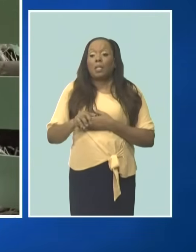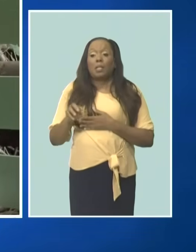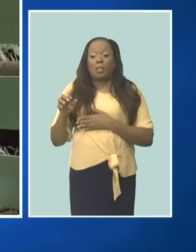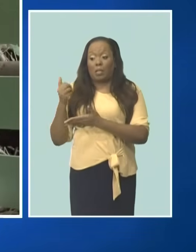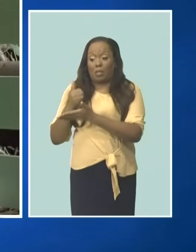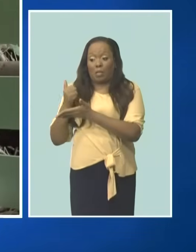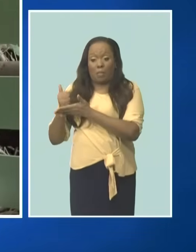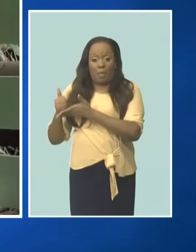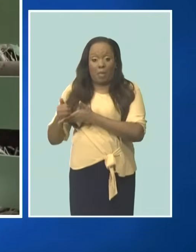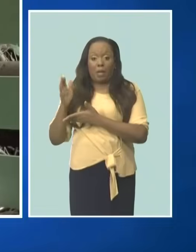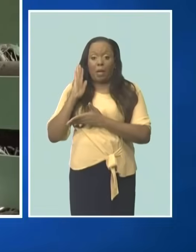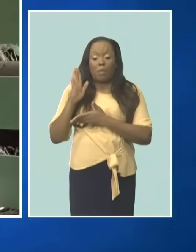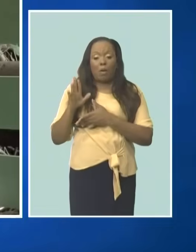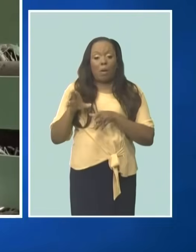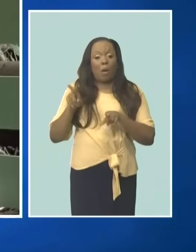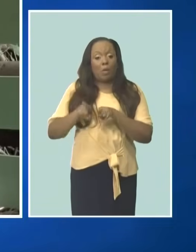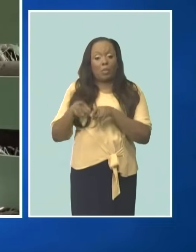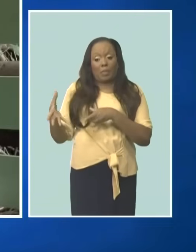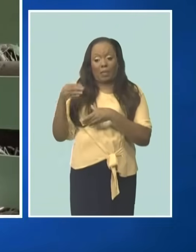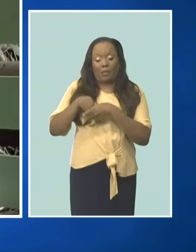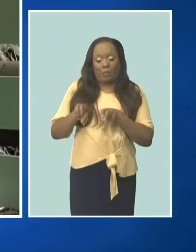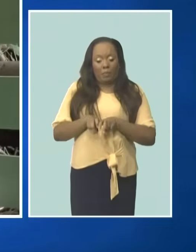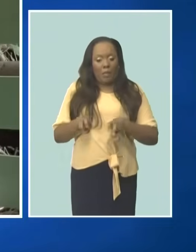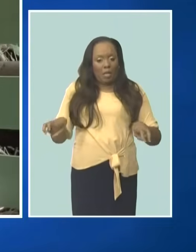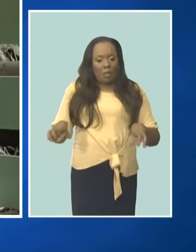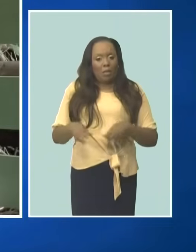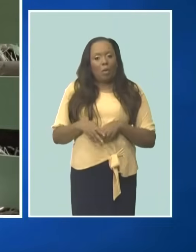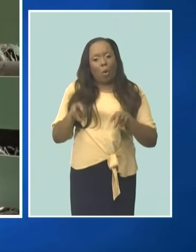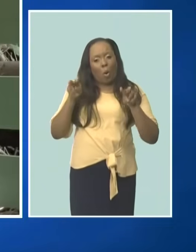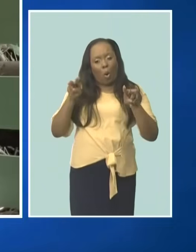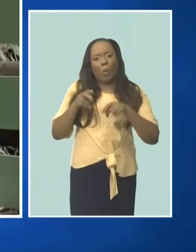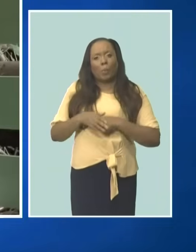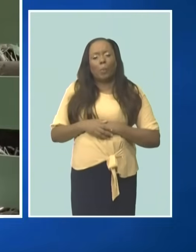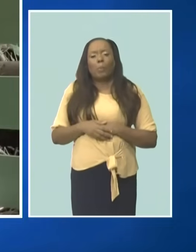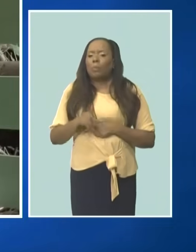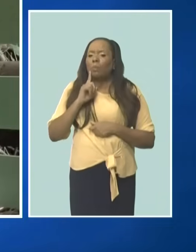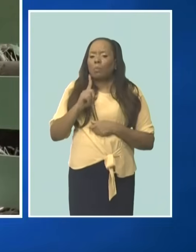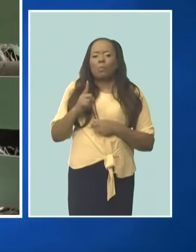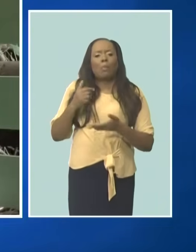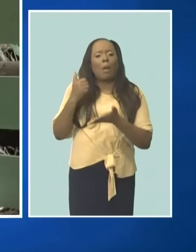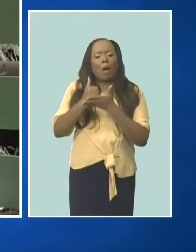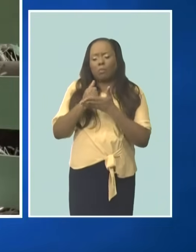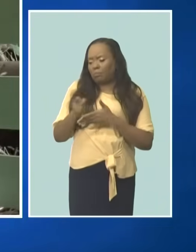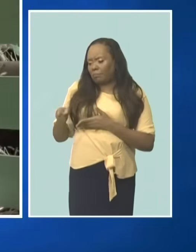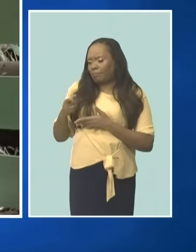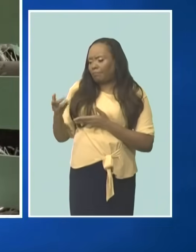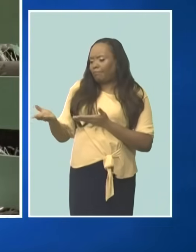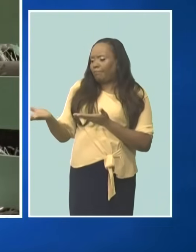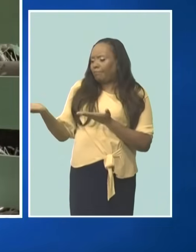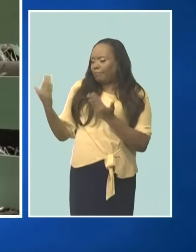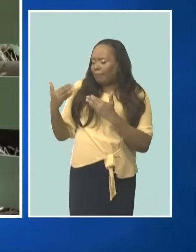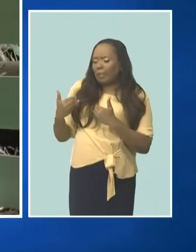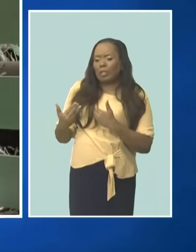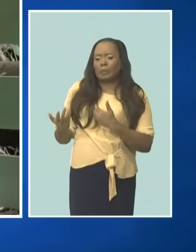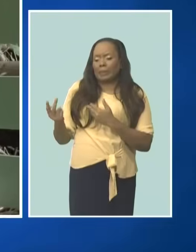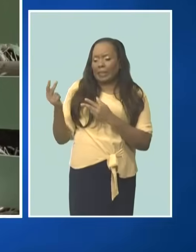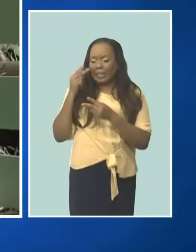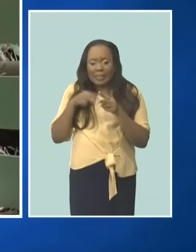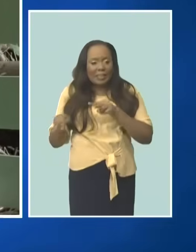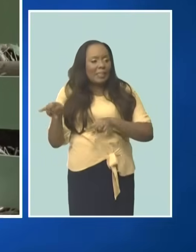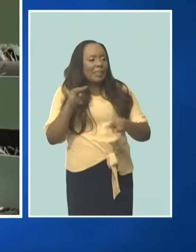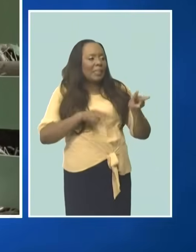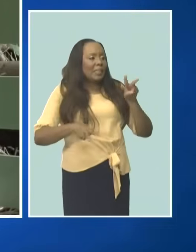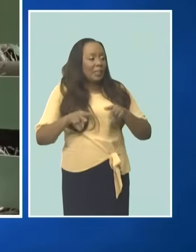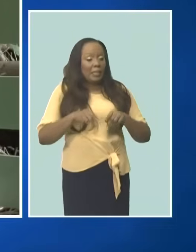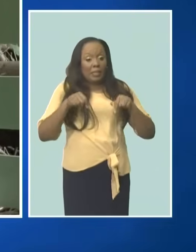board, and it's exciting that they can also come in, see what we're doing, but able to add more. So not only